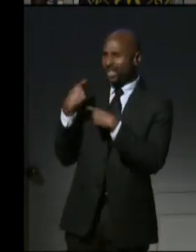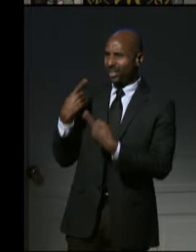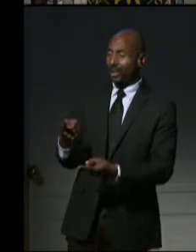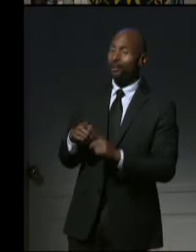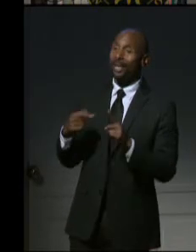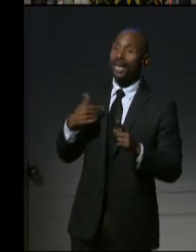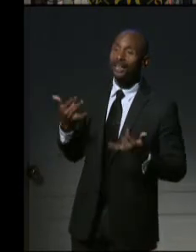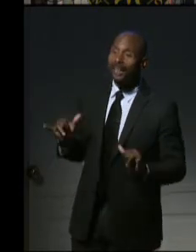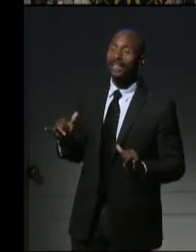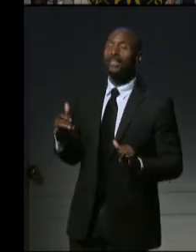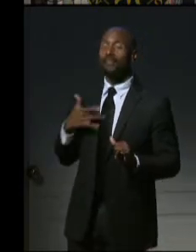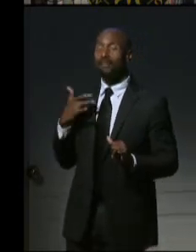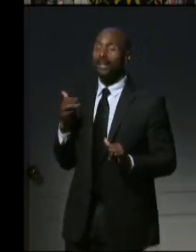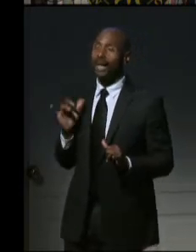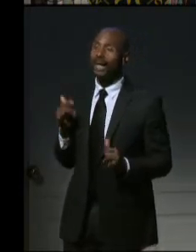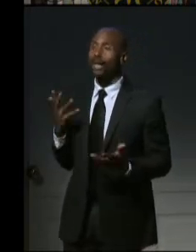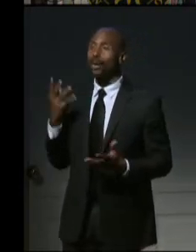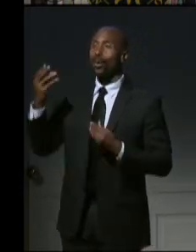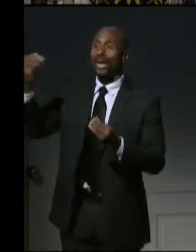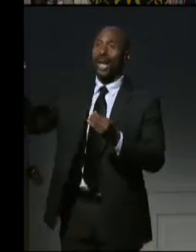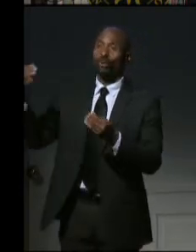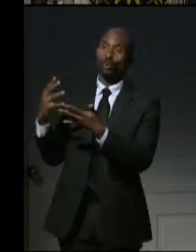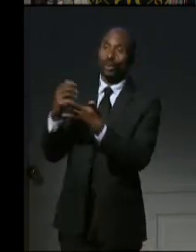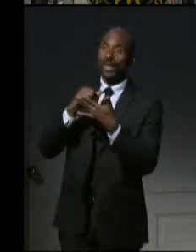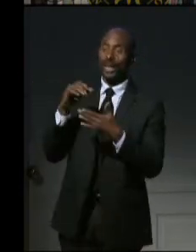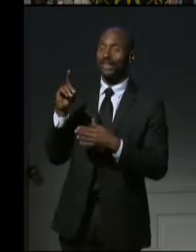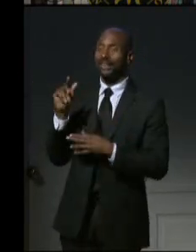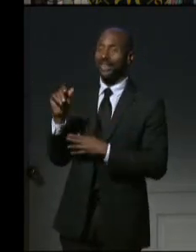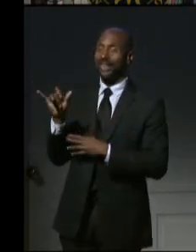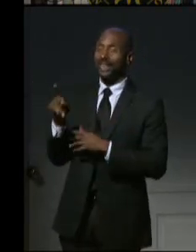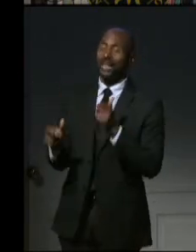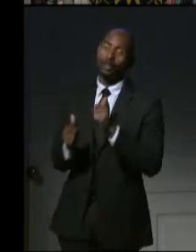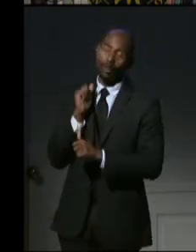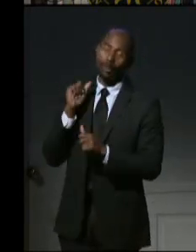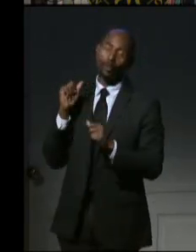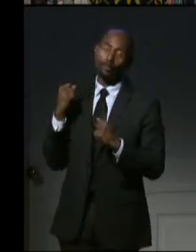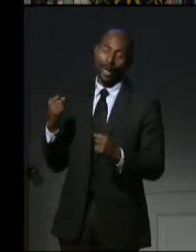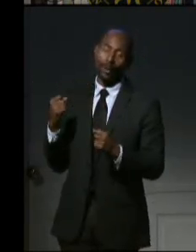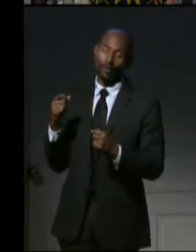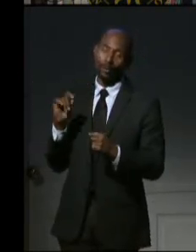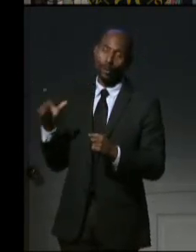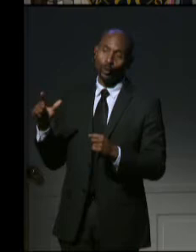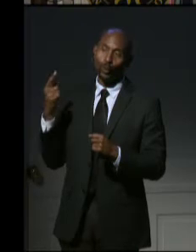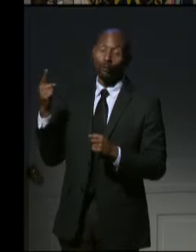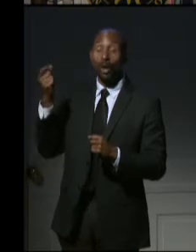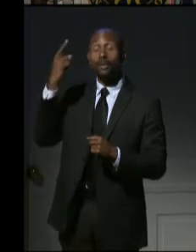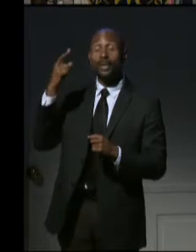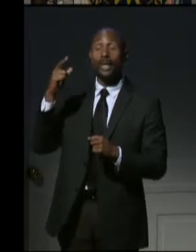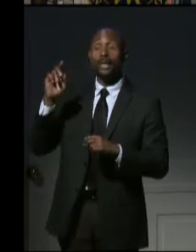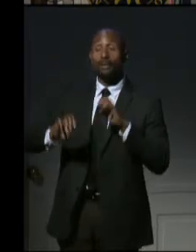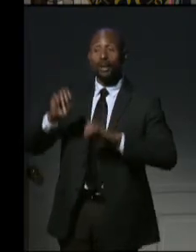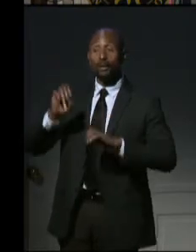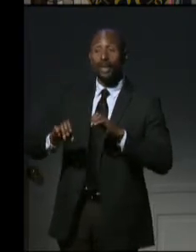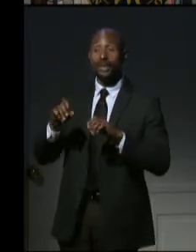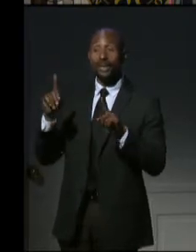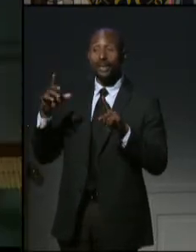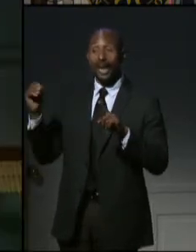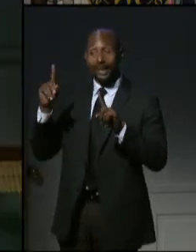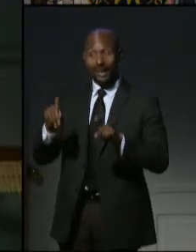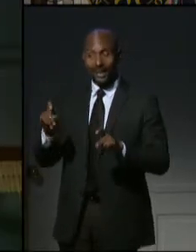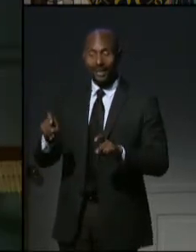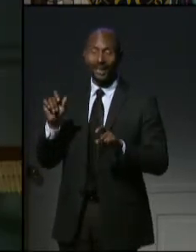collection sometimes is the really most powerful tool to understand how evaluation and testing can really build stronger